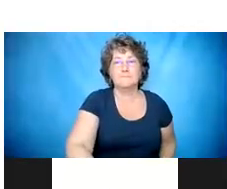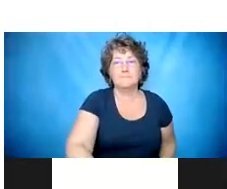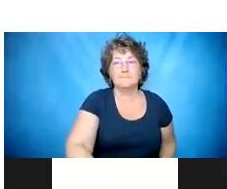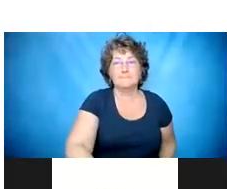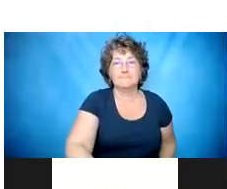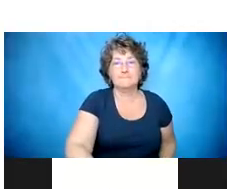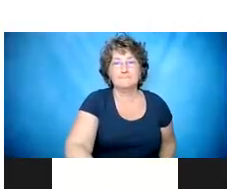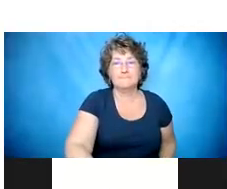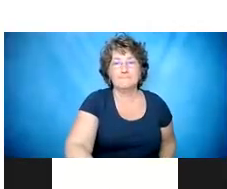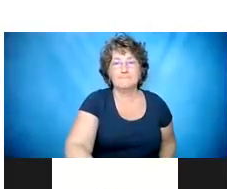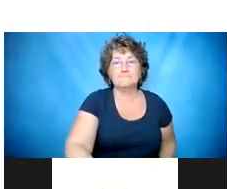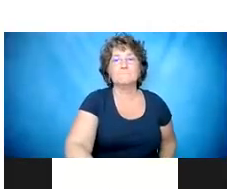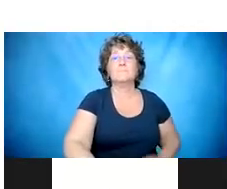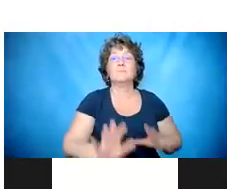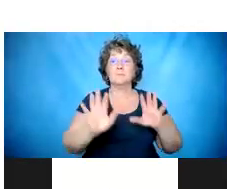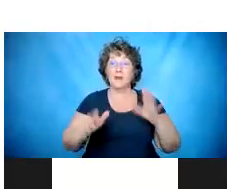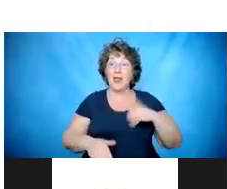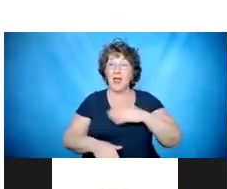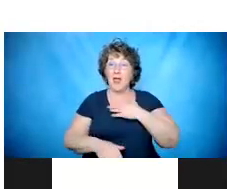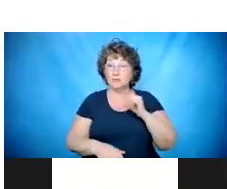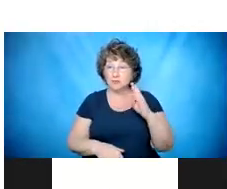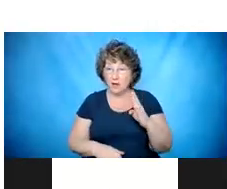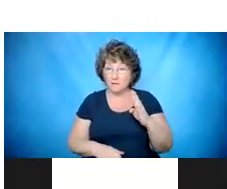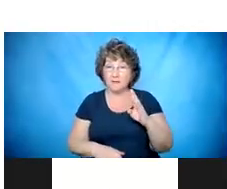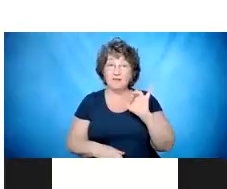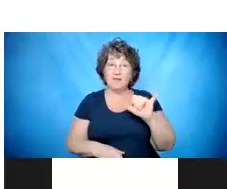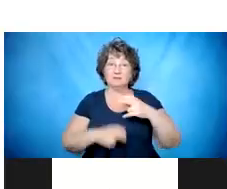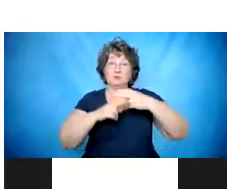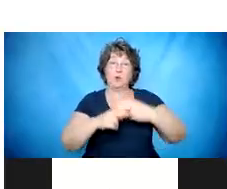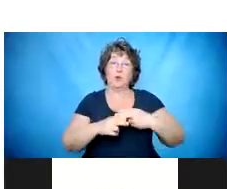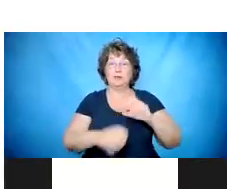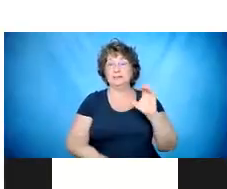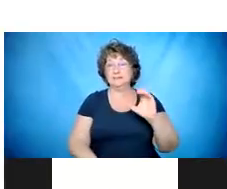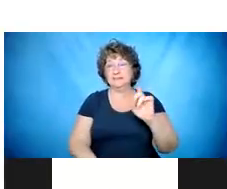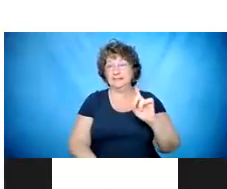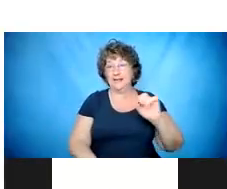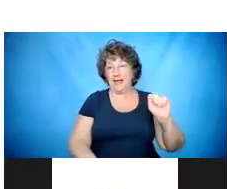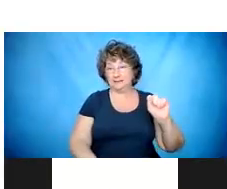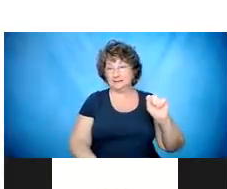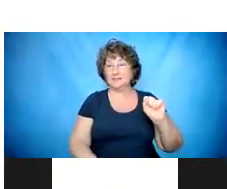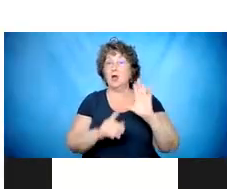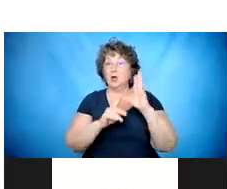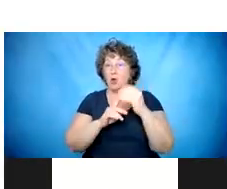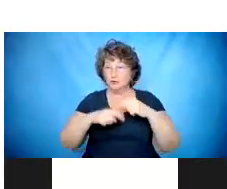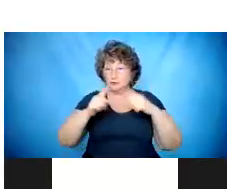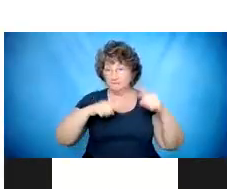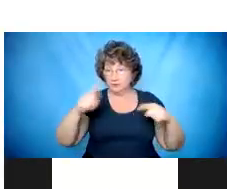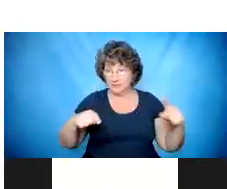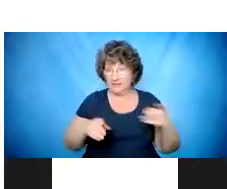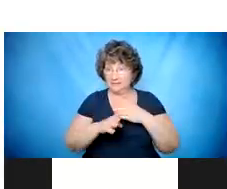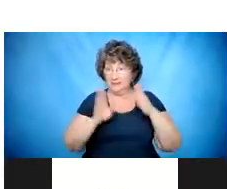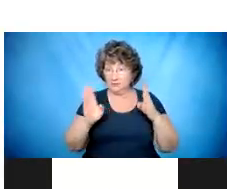or the CDS position, within the regional centers. We also hope to introduce concepts of